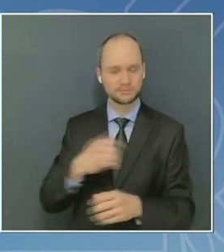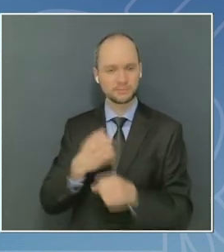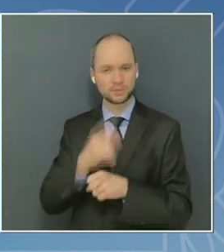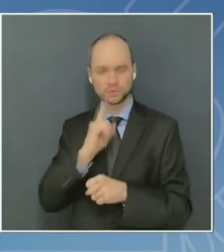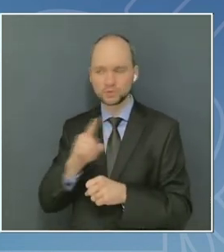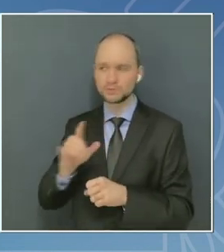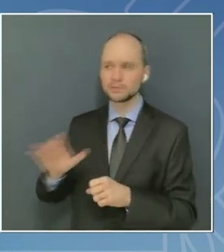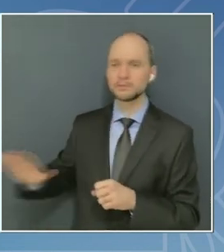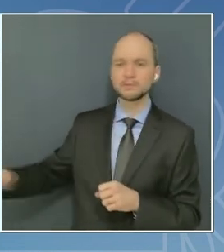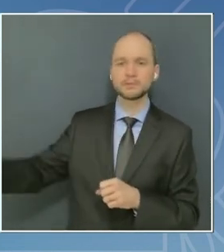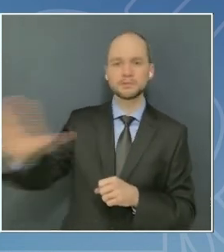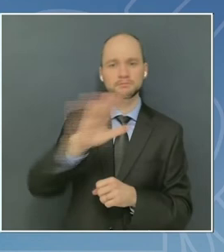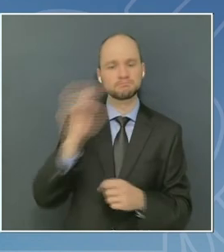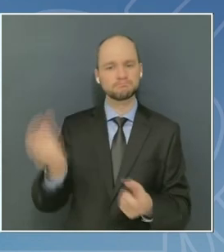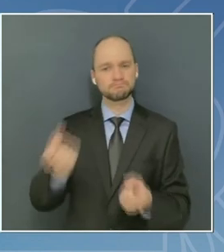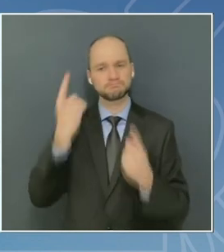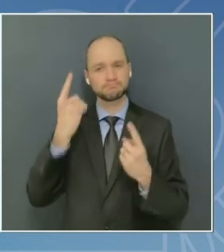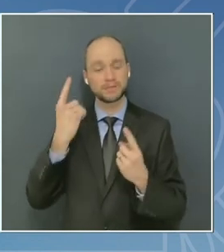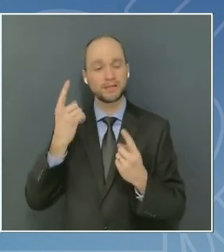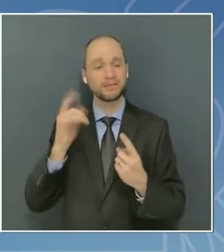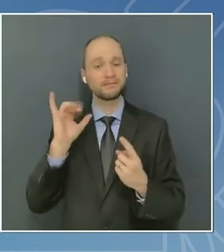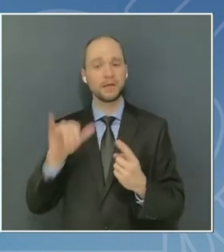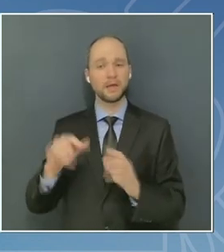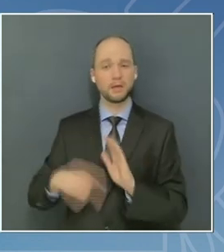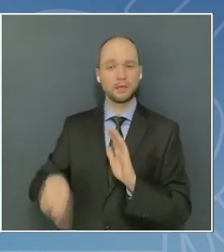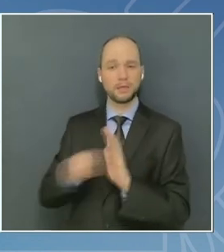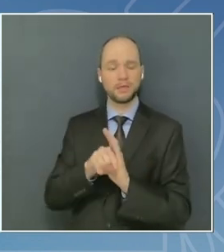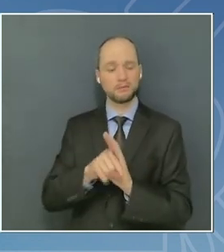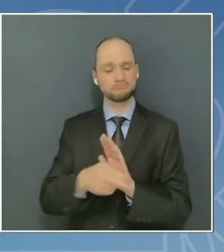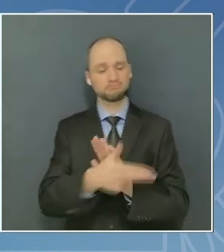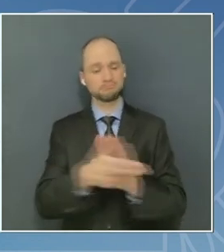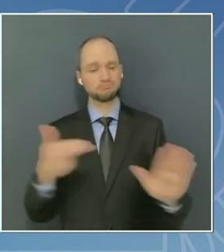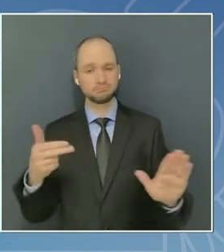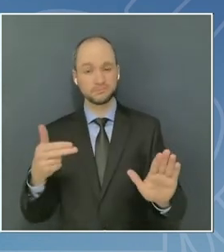to understand what these stereotypes are and how hurtful they can be.